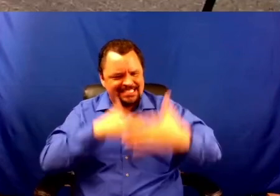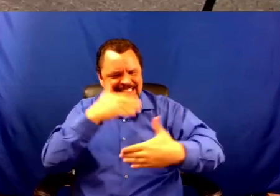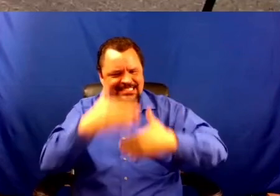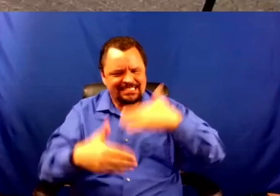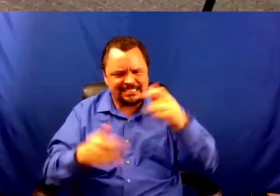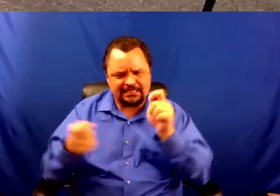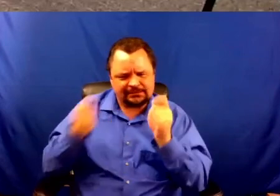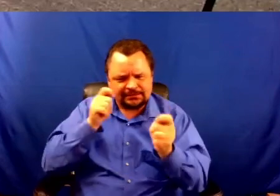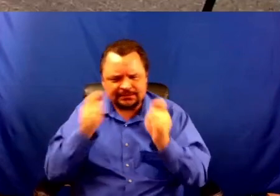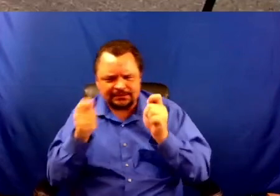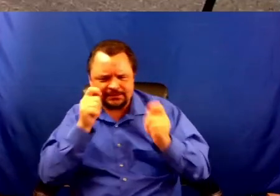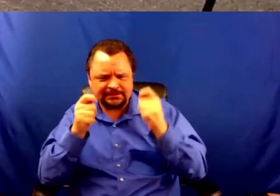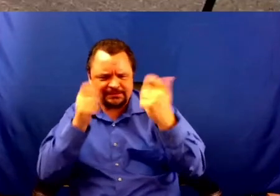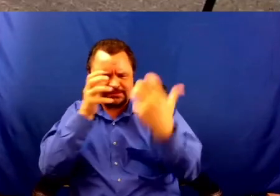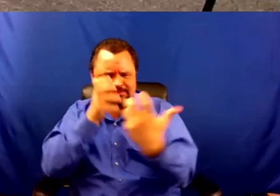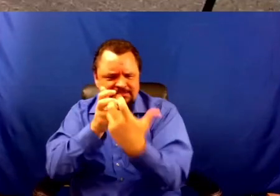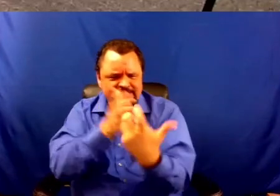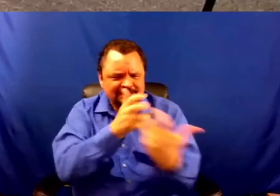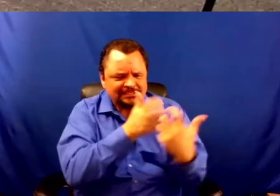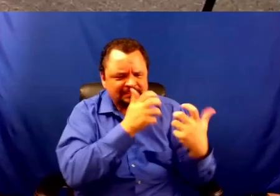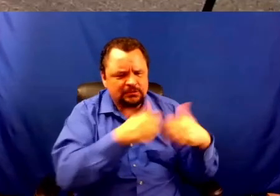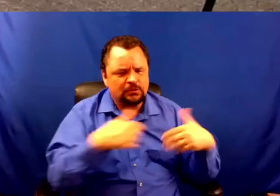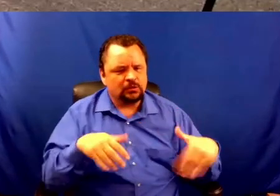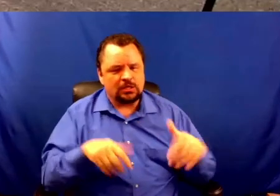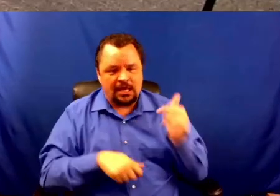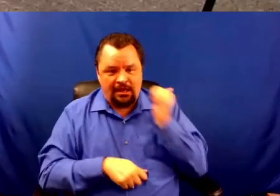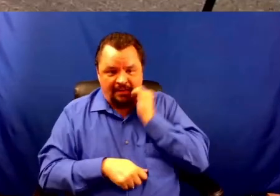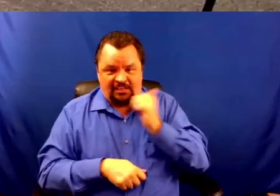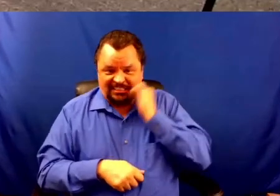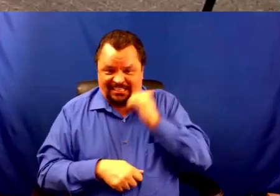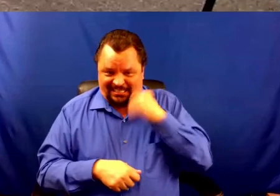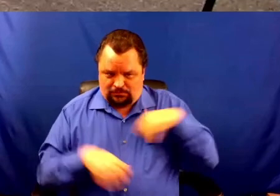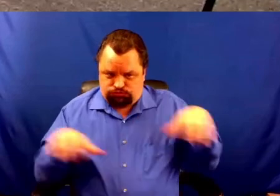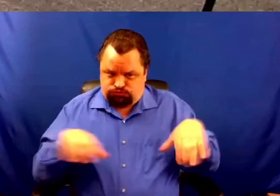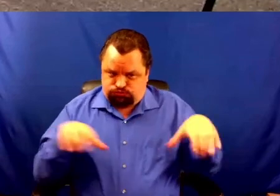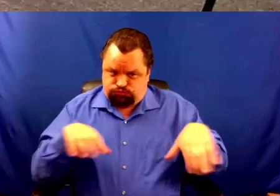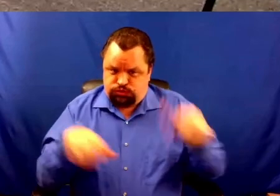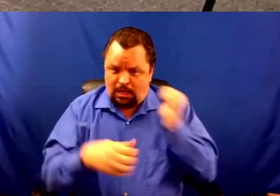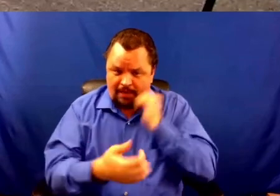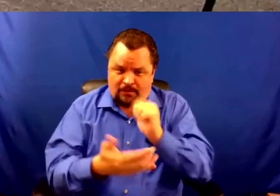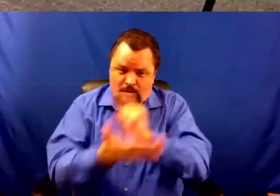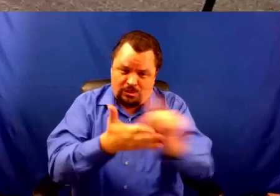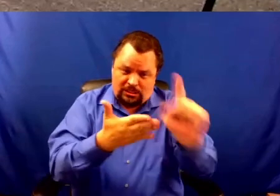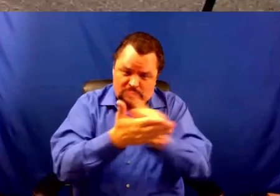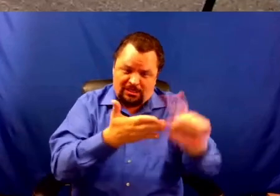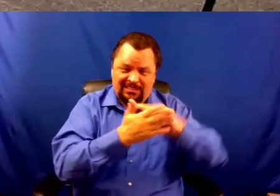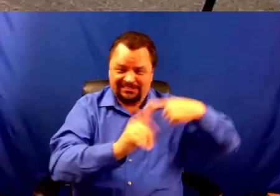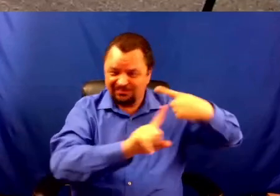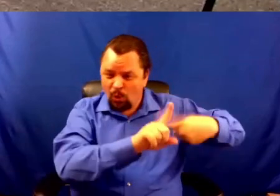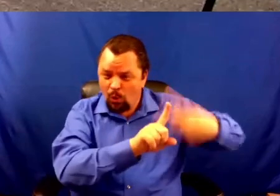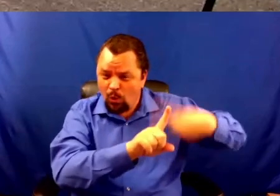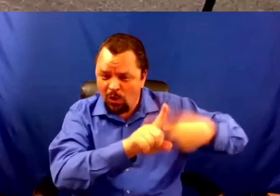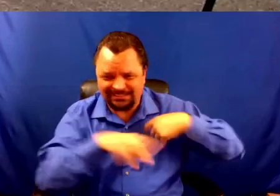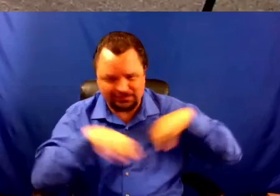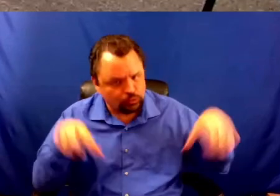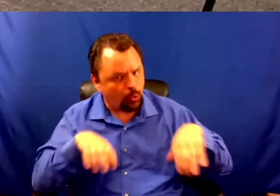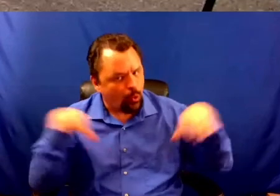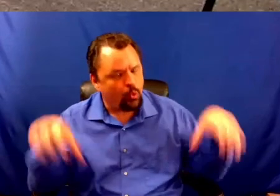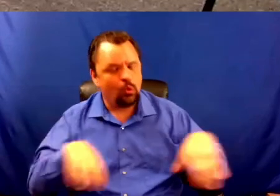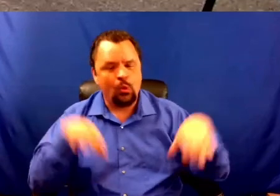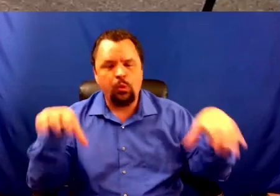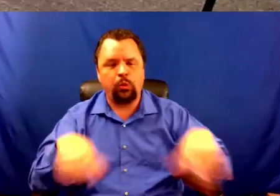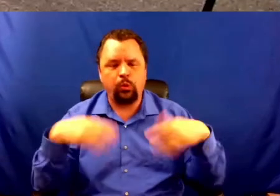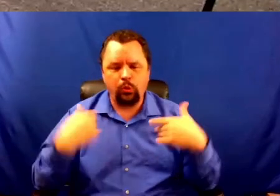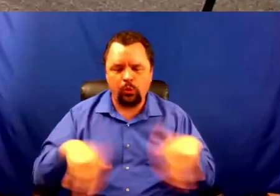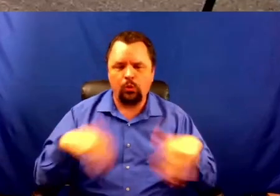take every day, week, month as we go. But currently, if we're not sustaining some of our staff, and this is for future, when we